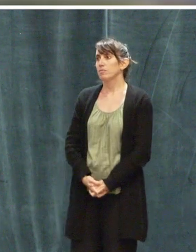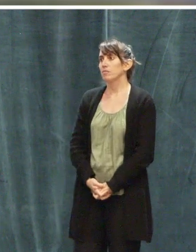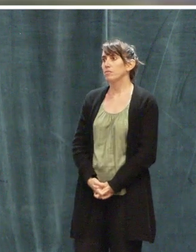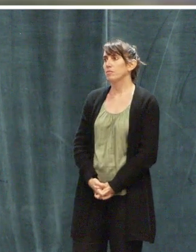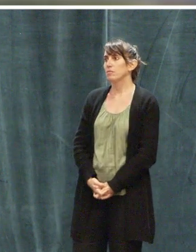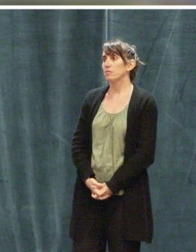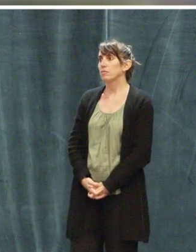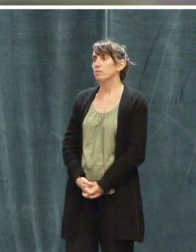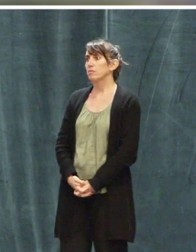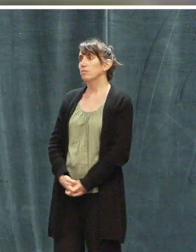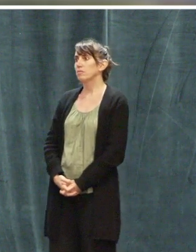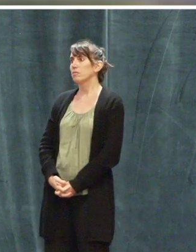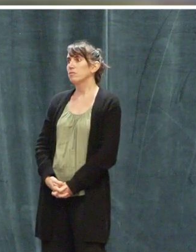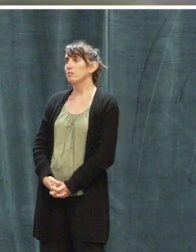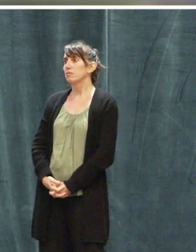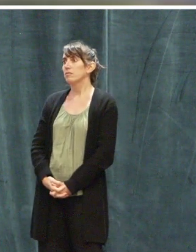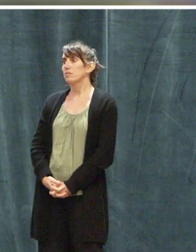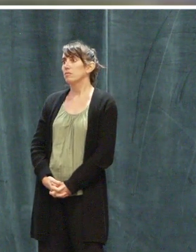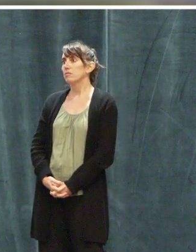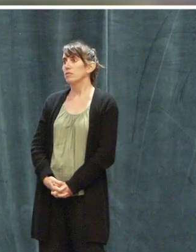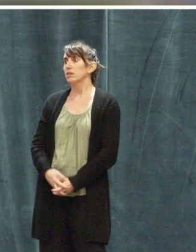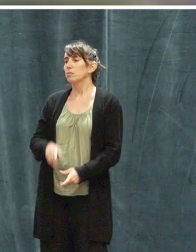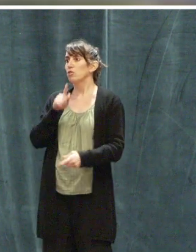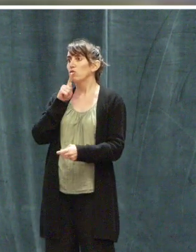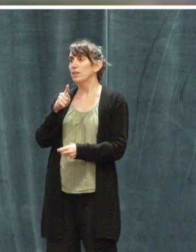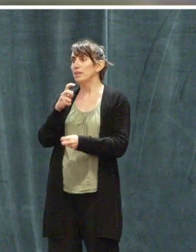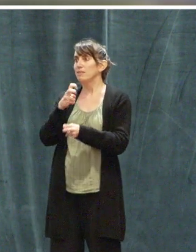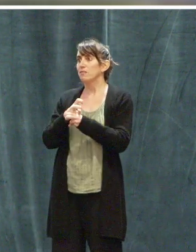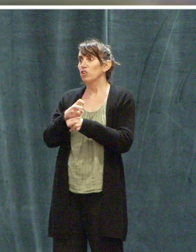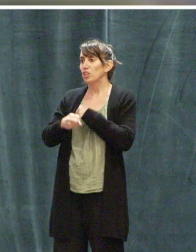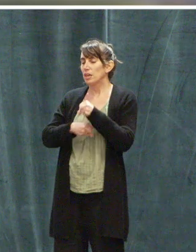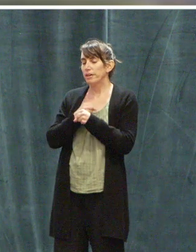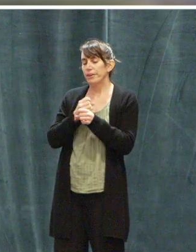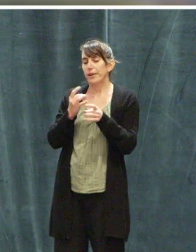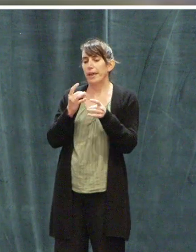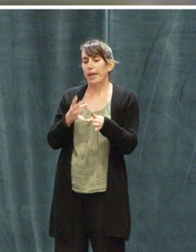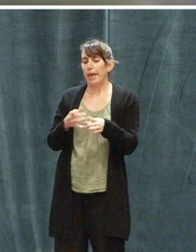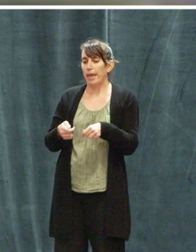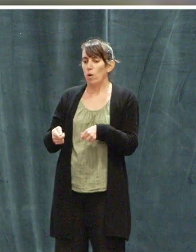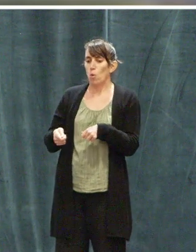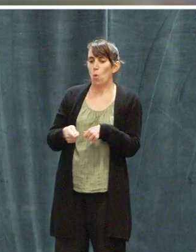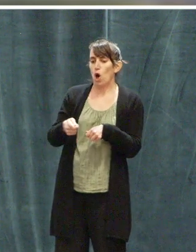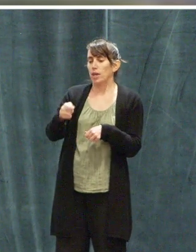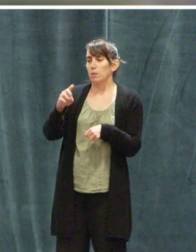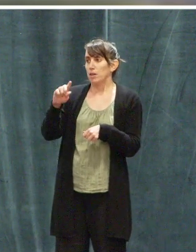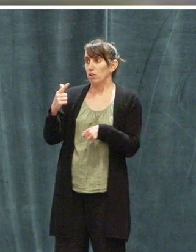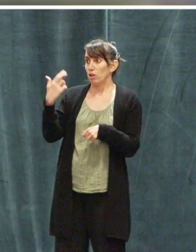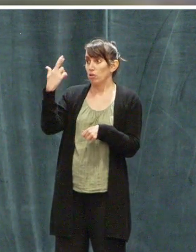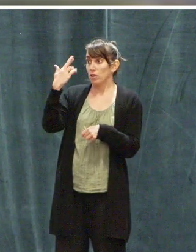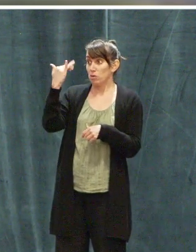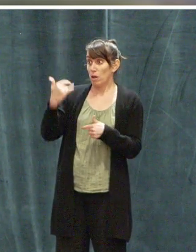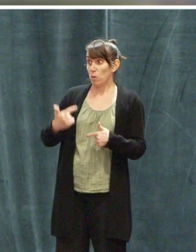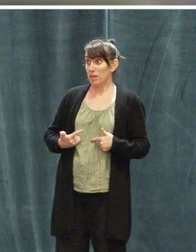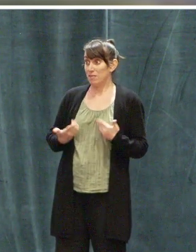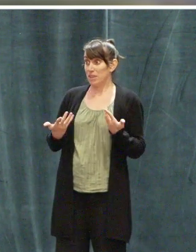It's been a very, very difficult year. I hate walking my dog now. The reason we live over here is for all